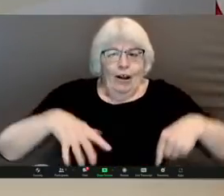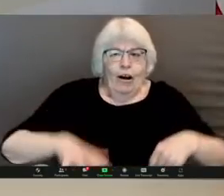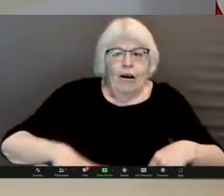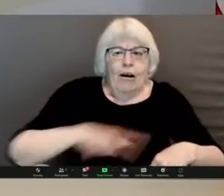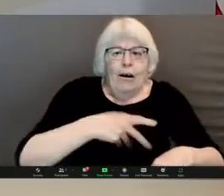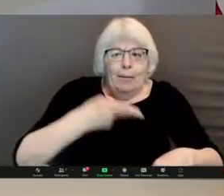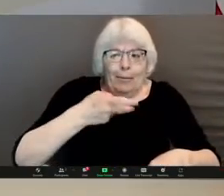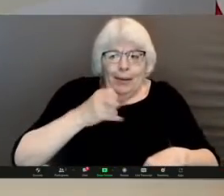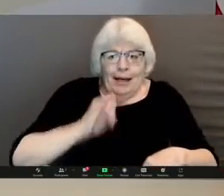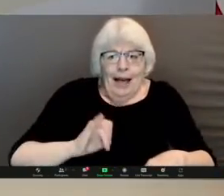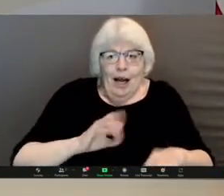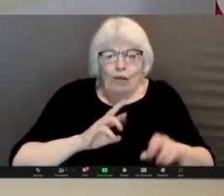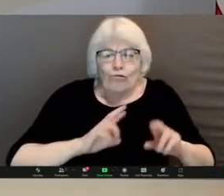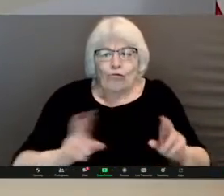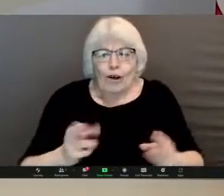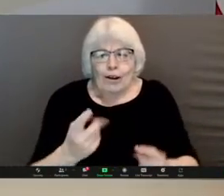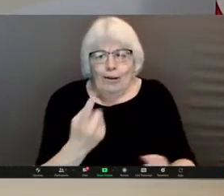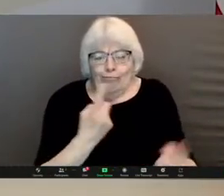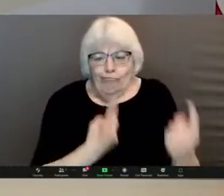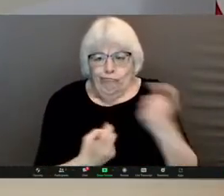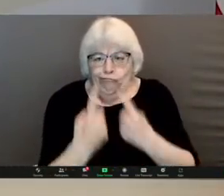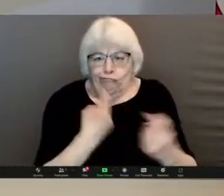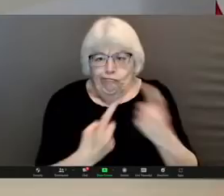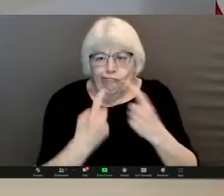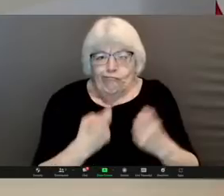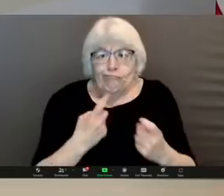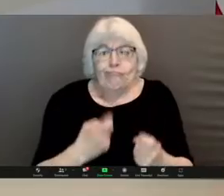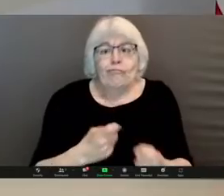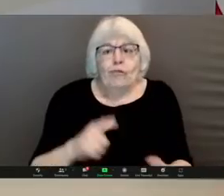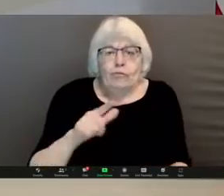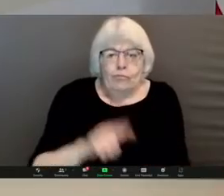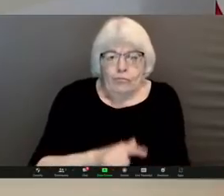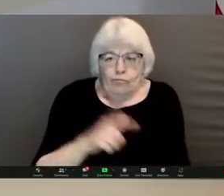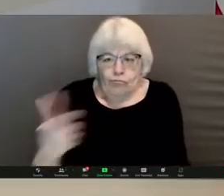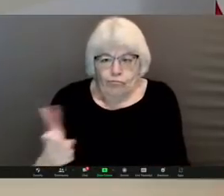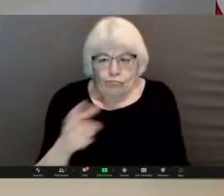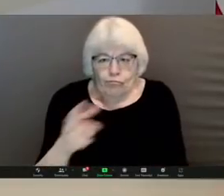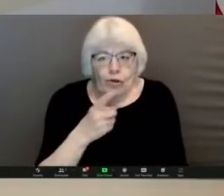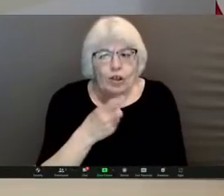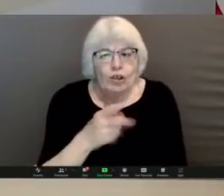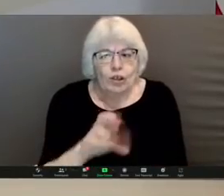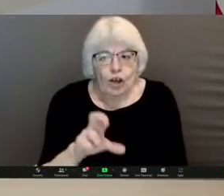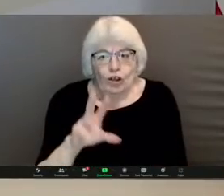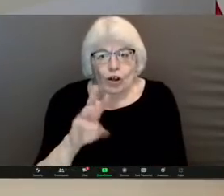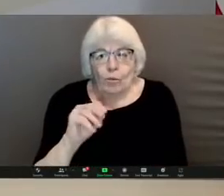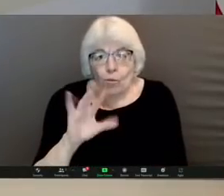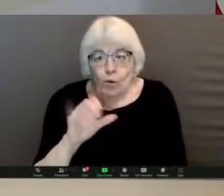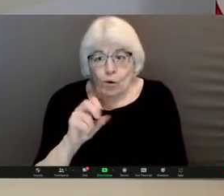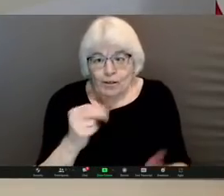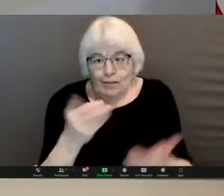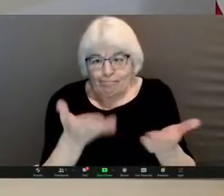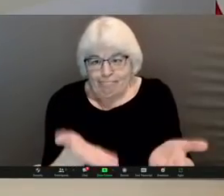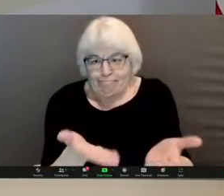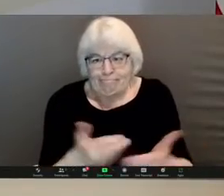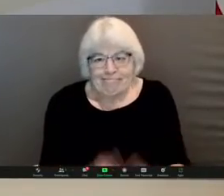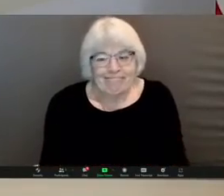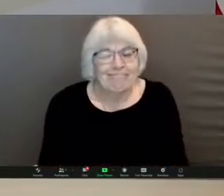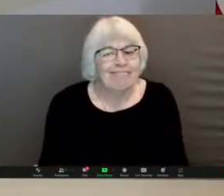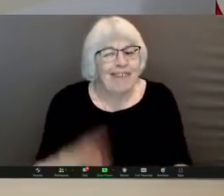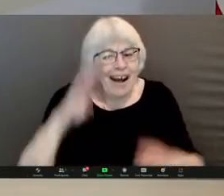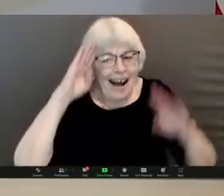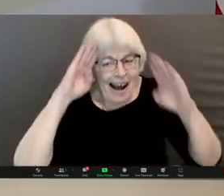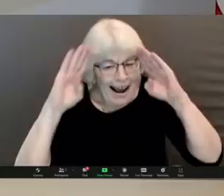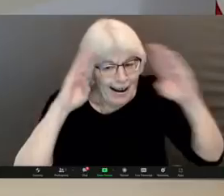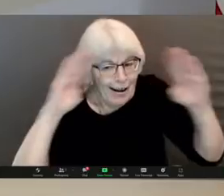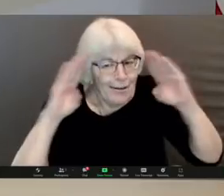Good afternoon, and thank you for being here. It's the first day of school for